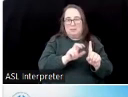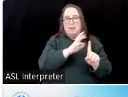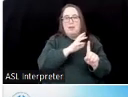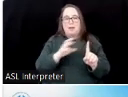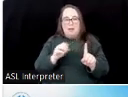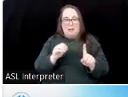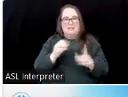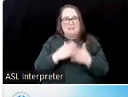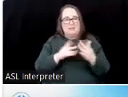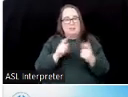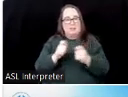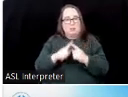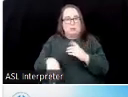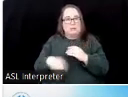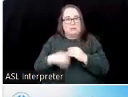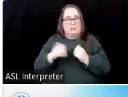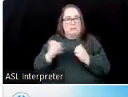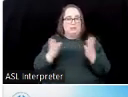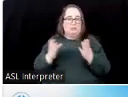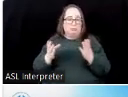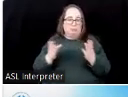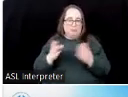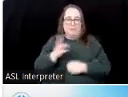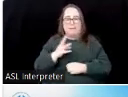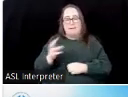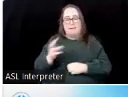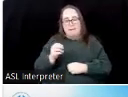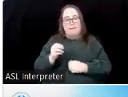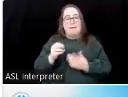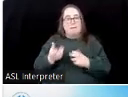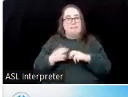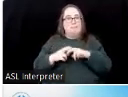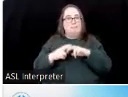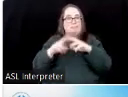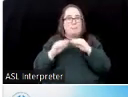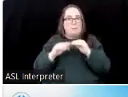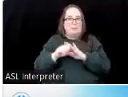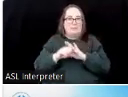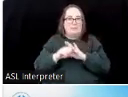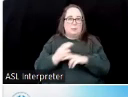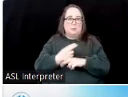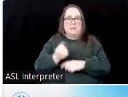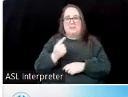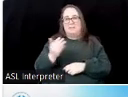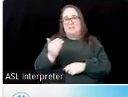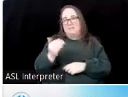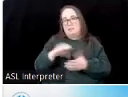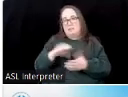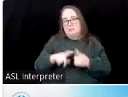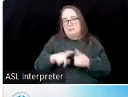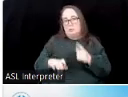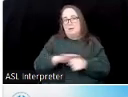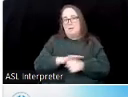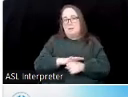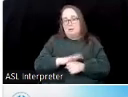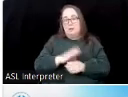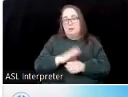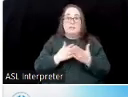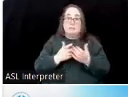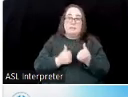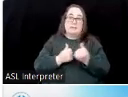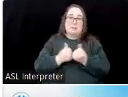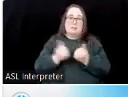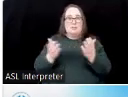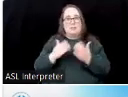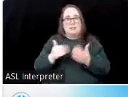changes they've made to supplemental services, as well as the growing number of states that are using 1115 waivers to cover some of the supports and services